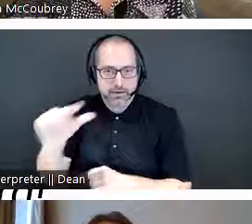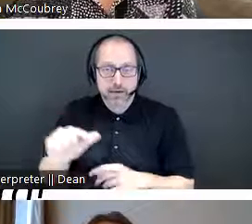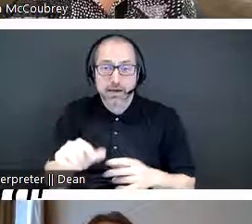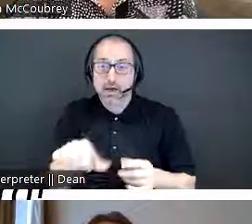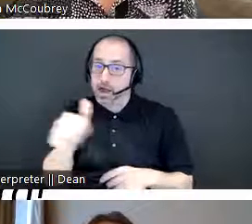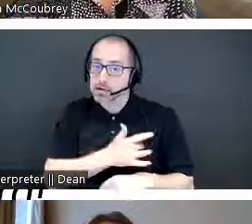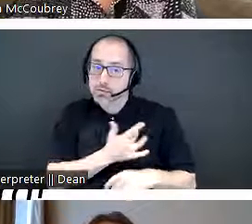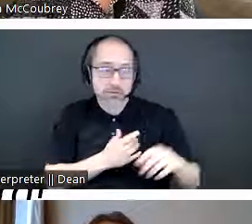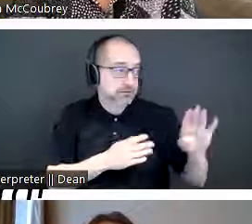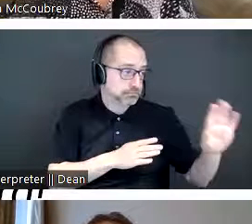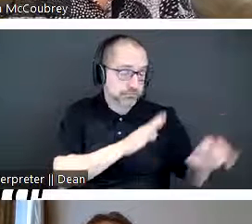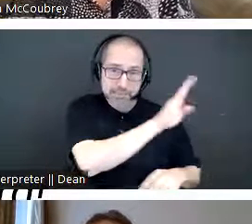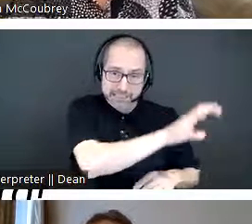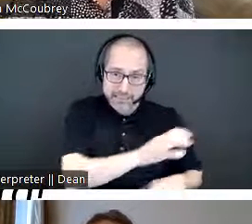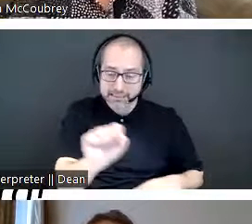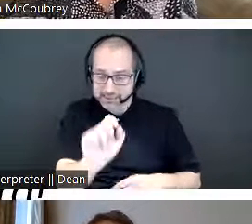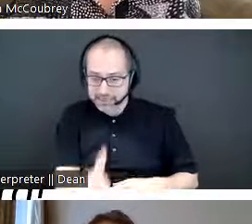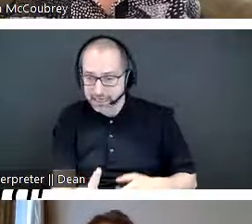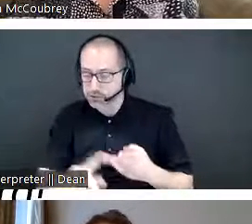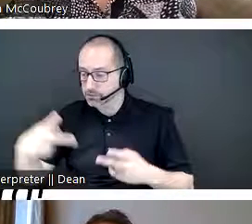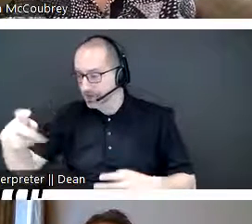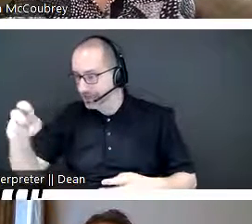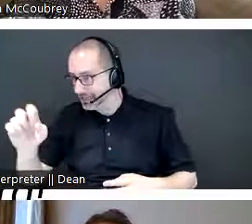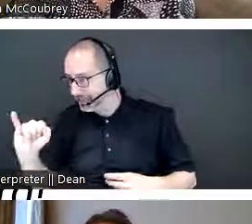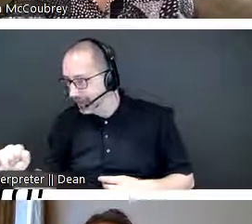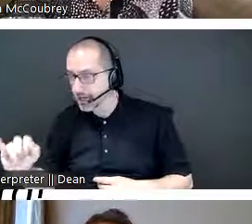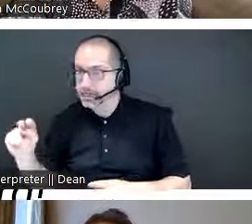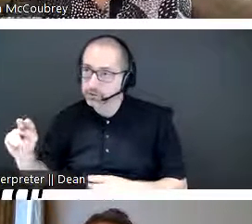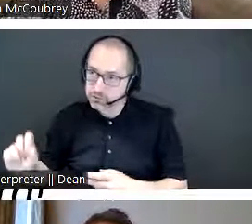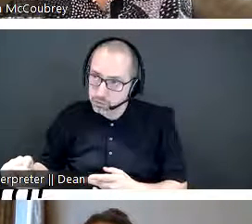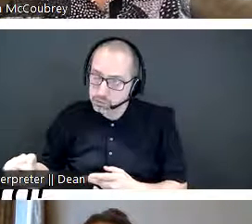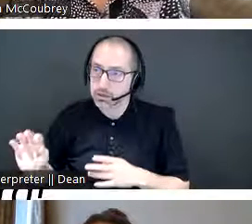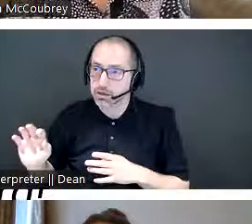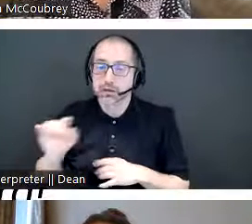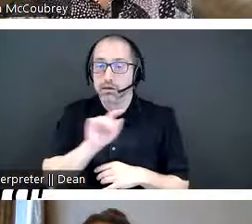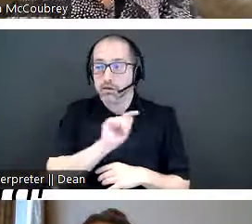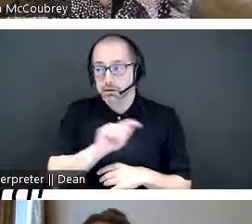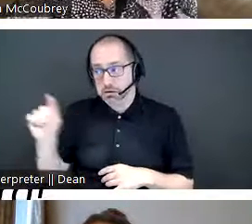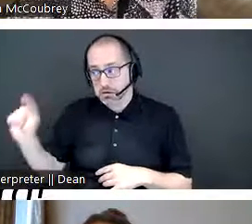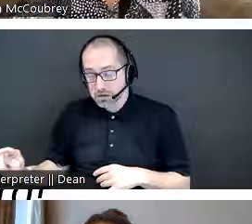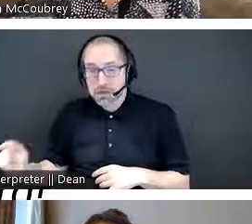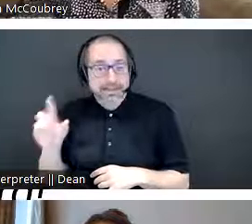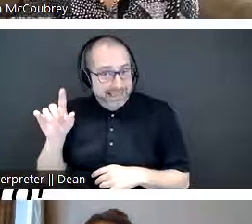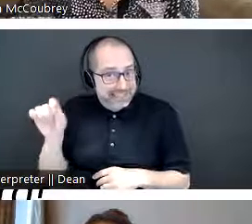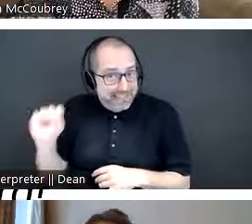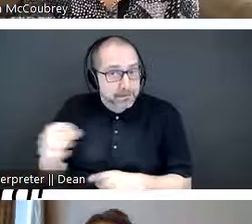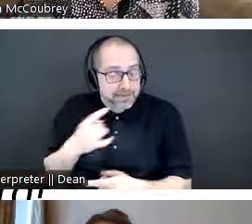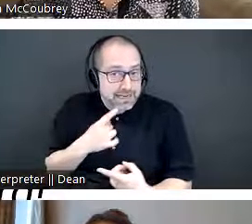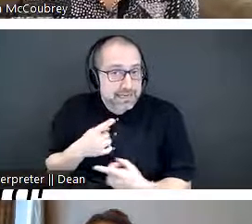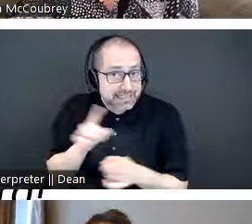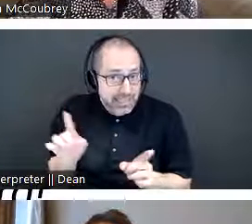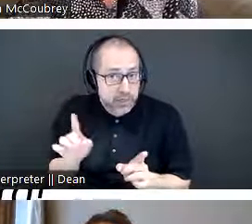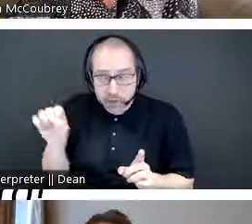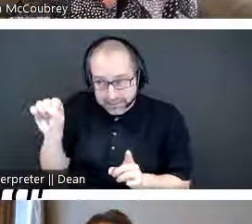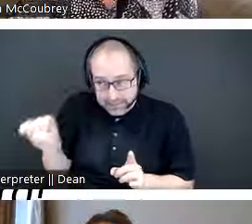Columbia, Saskatchewan, Prince Edward Island, and Nova Scotia, do declare this as a day. It's just